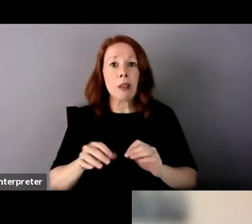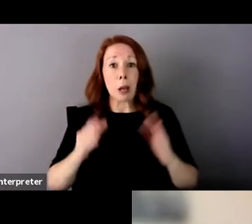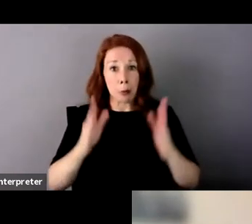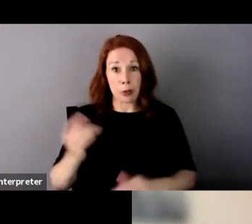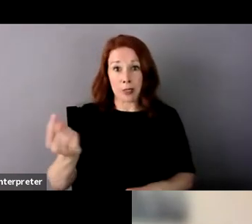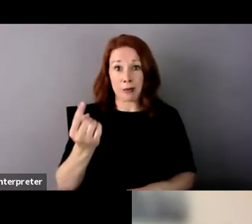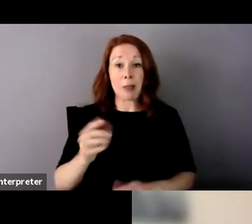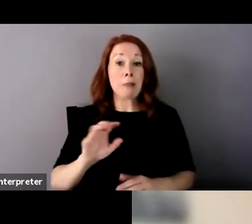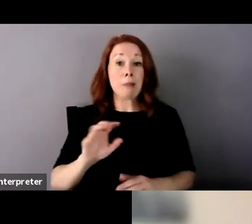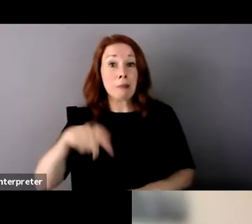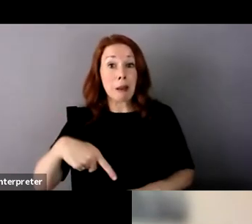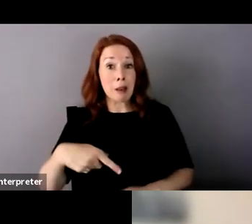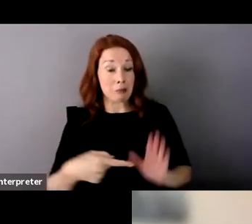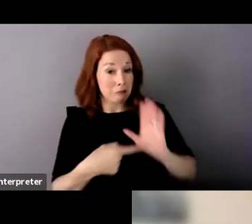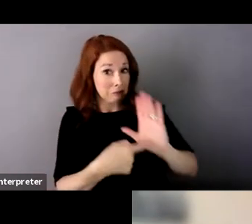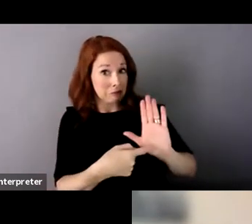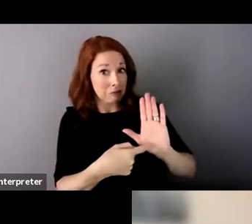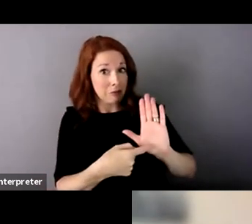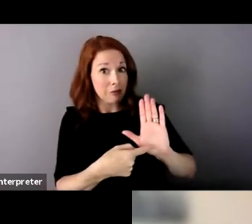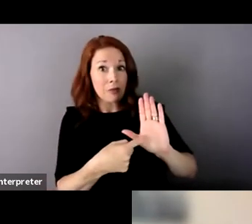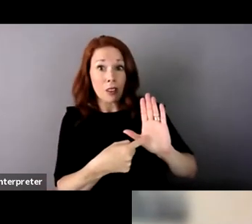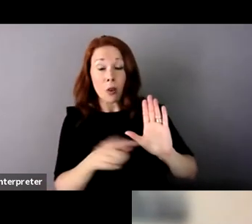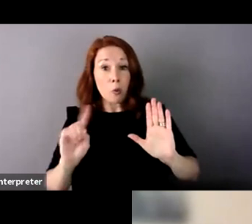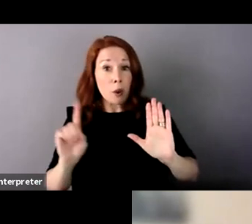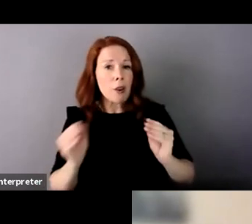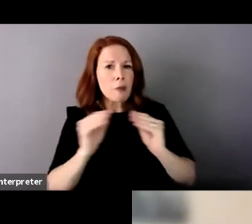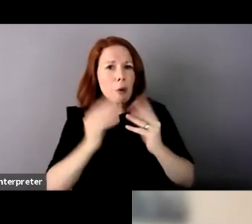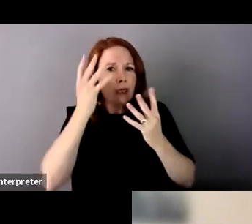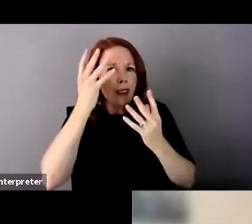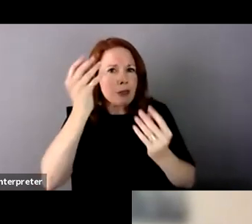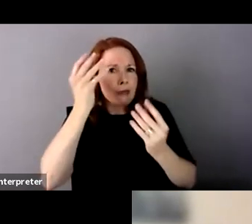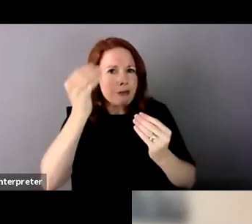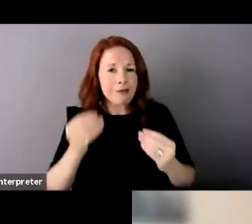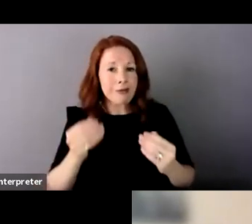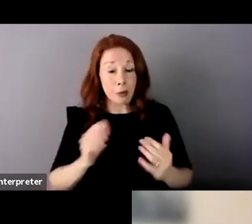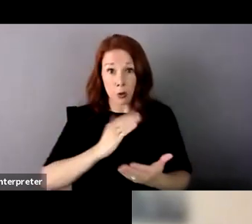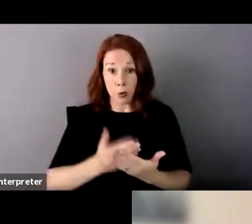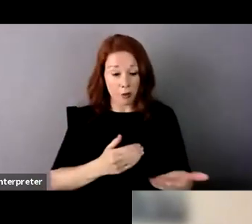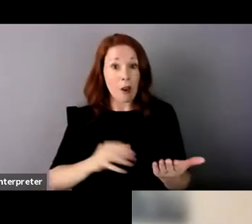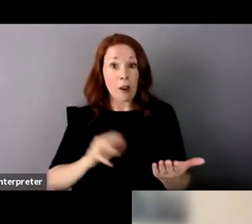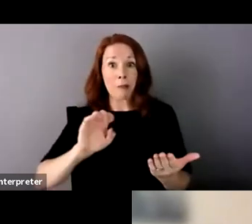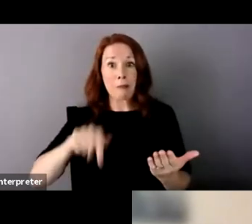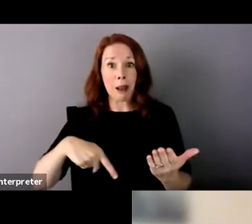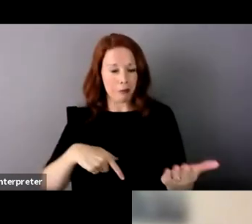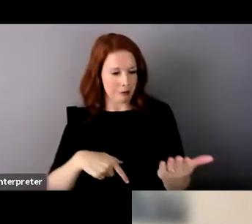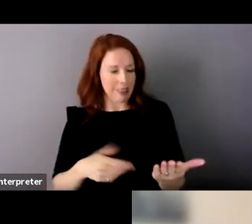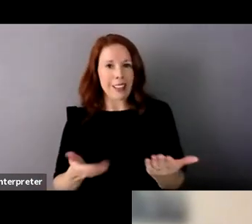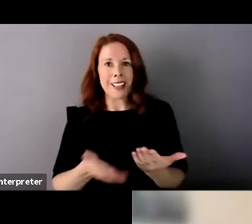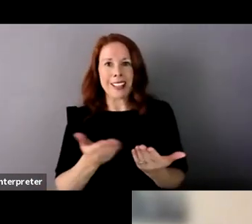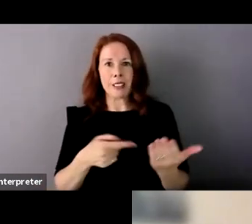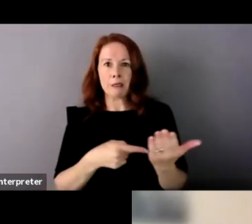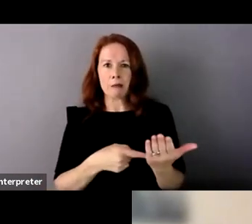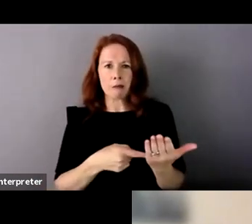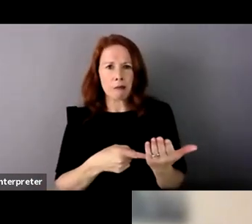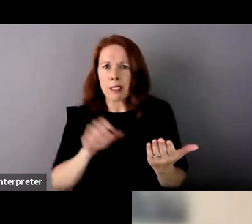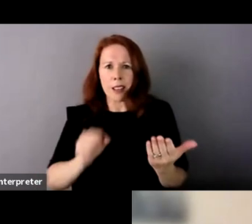offering a map and showing just where to find more information about those things when they arrive. That's just something simple that you can do